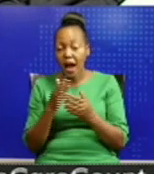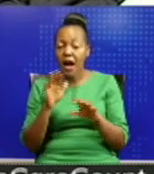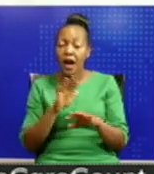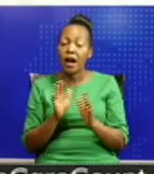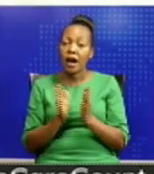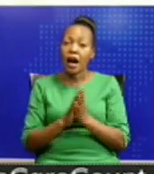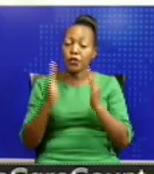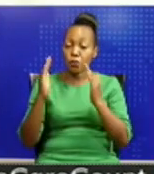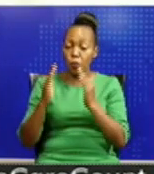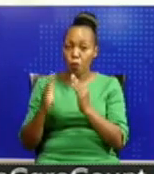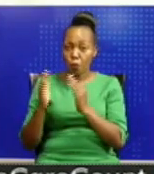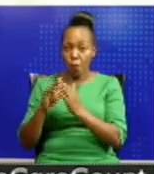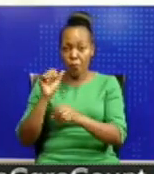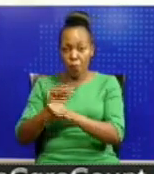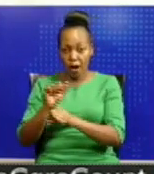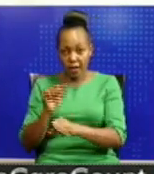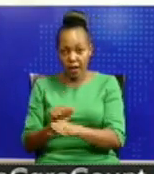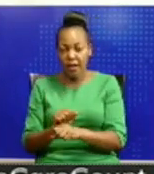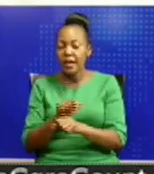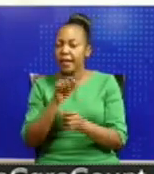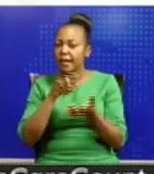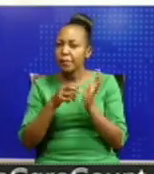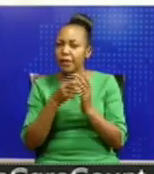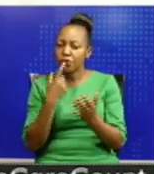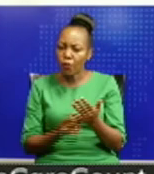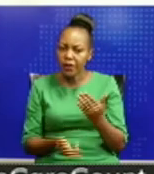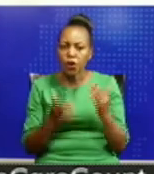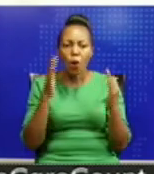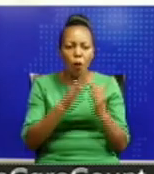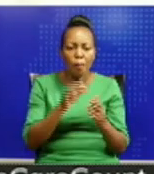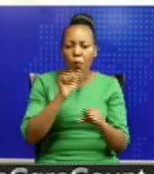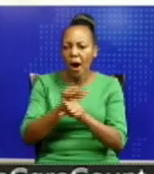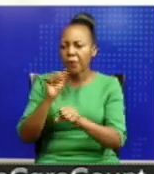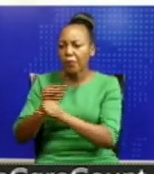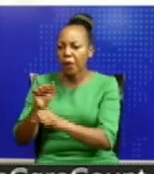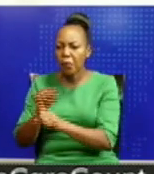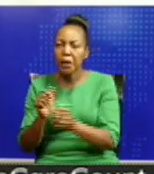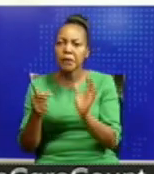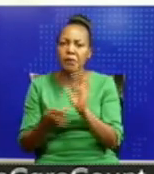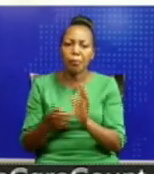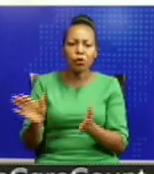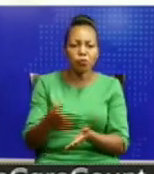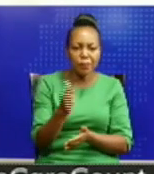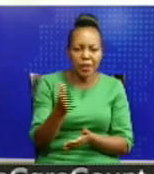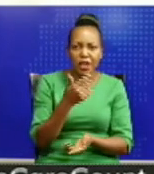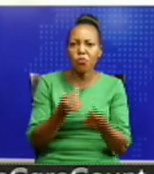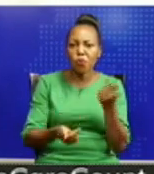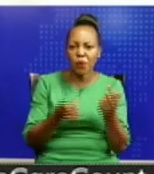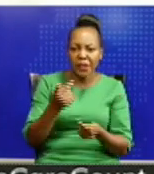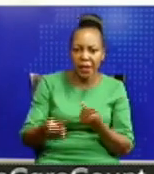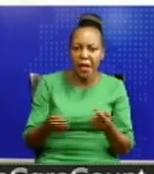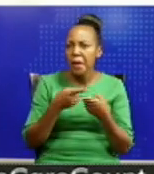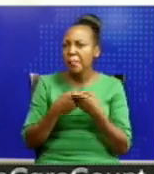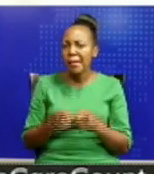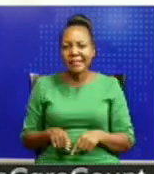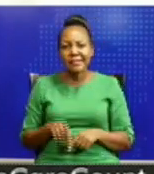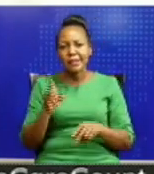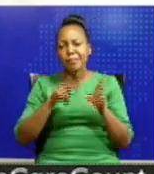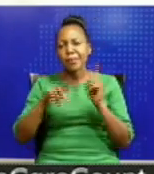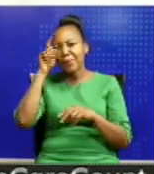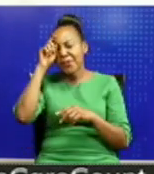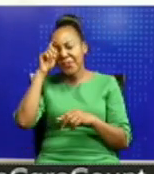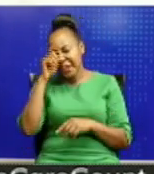it means all that work that is done at home, but in most cases, it is not